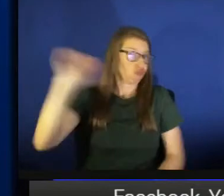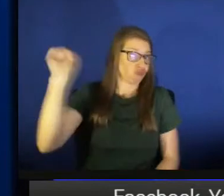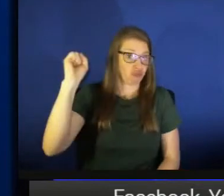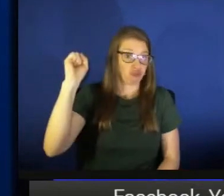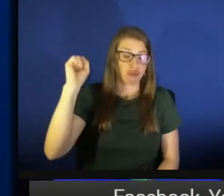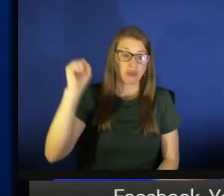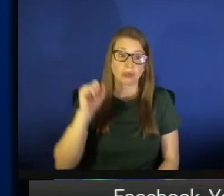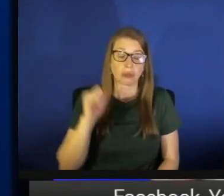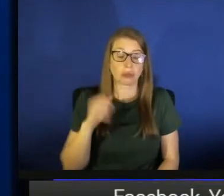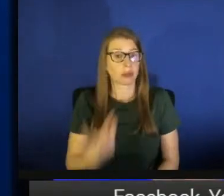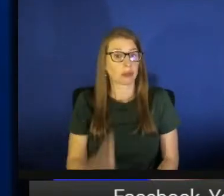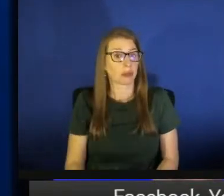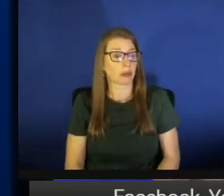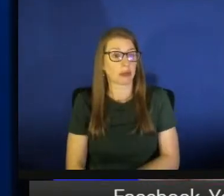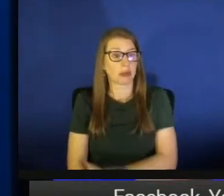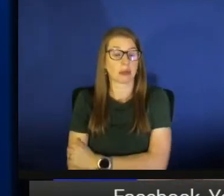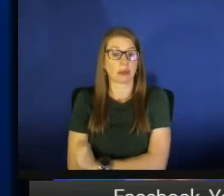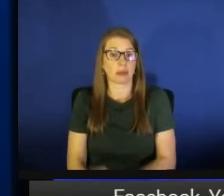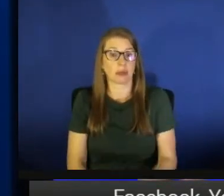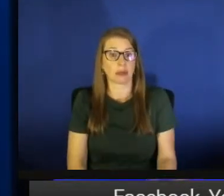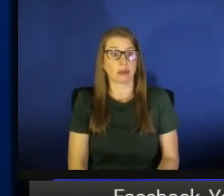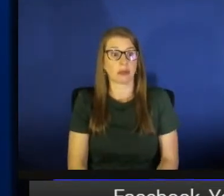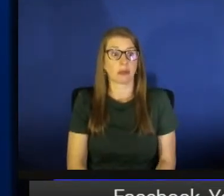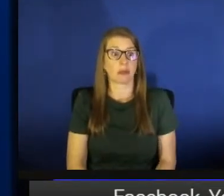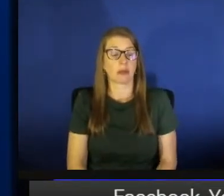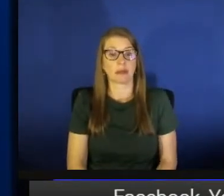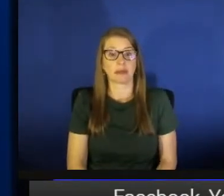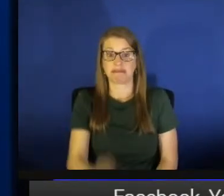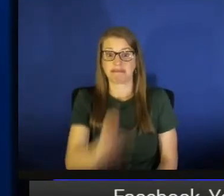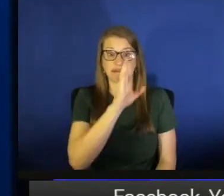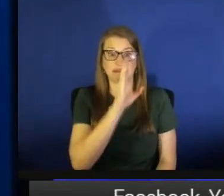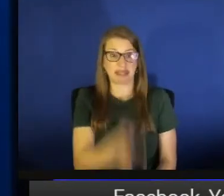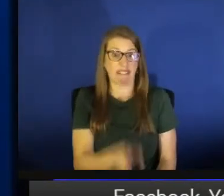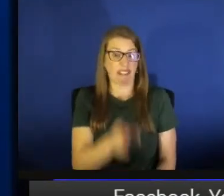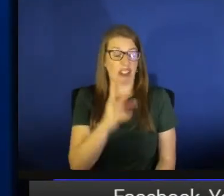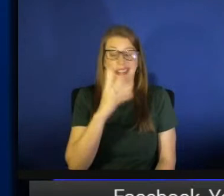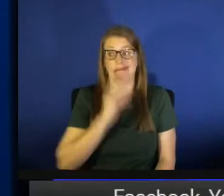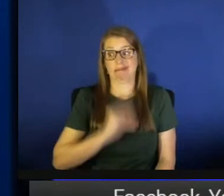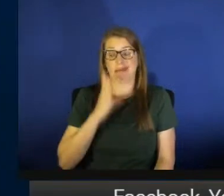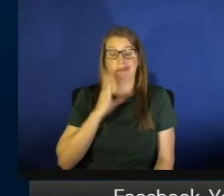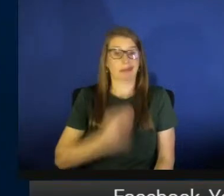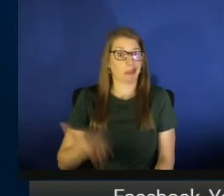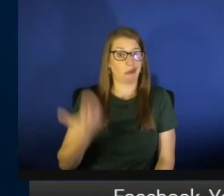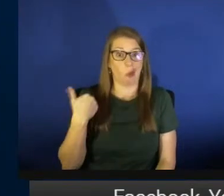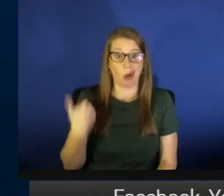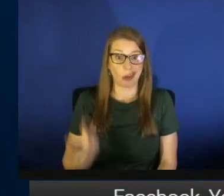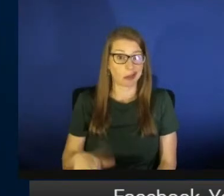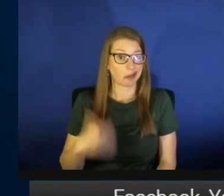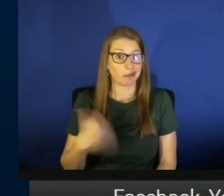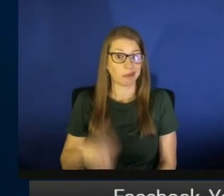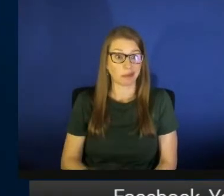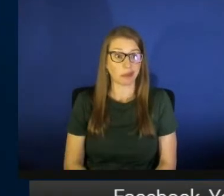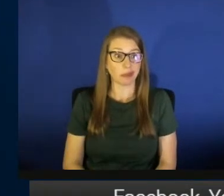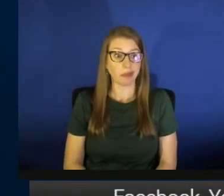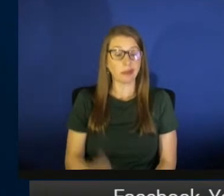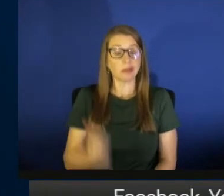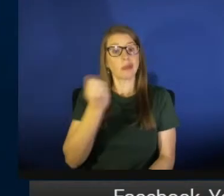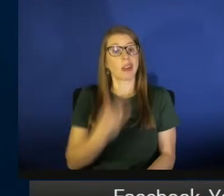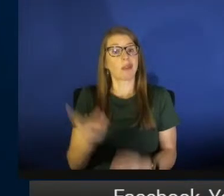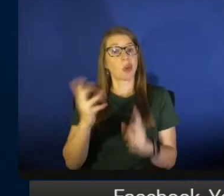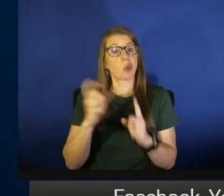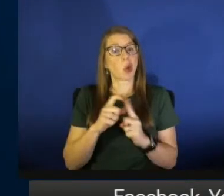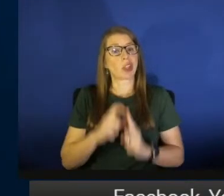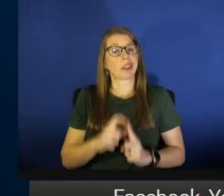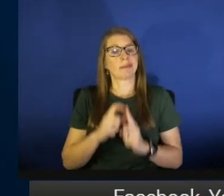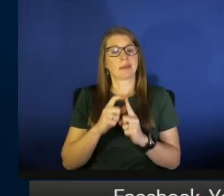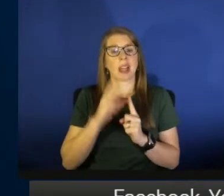was just something you had never been through before. Jesse, just in a few words, can you remember just what, I know Big 12